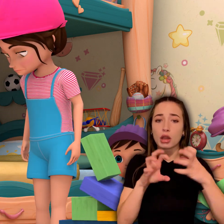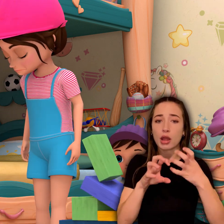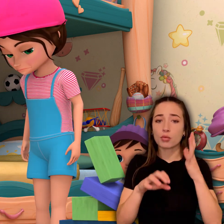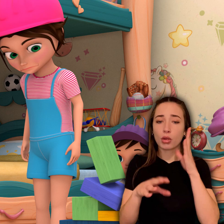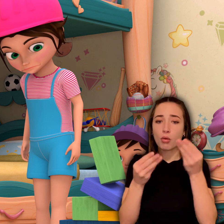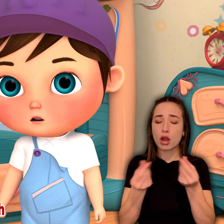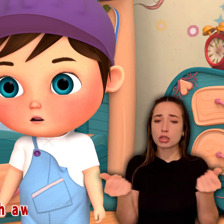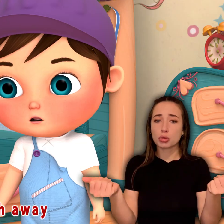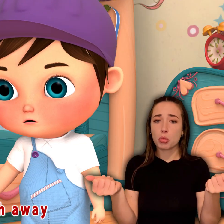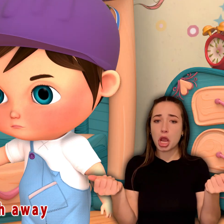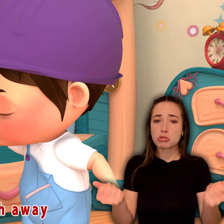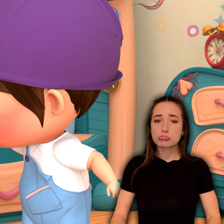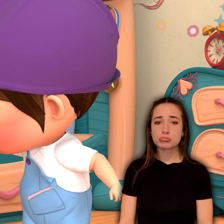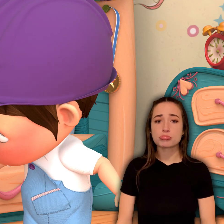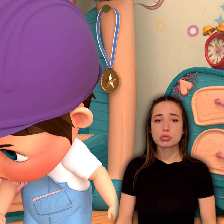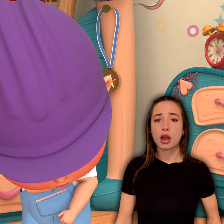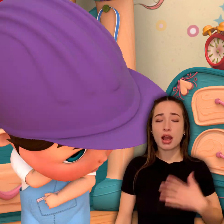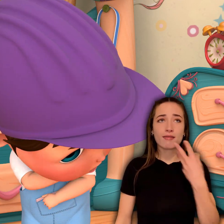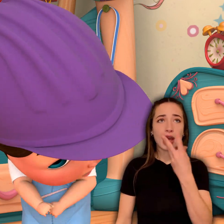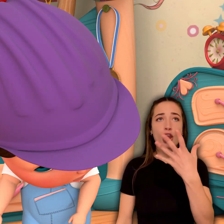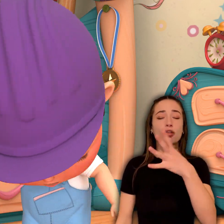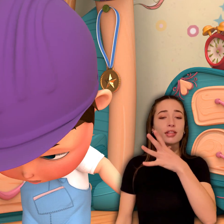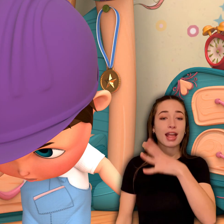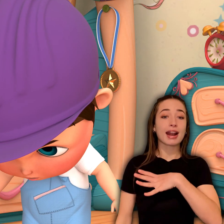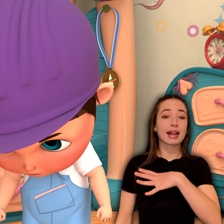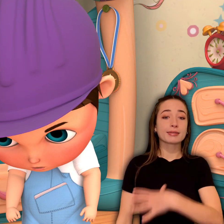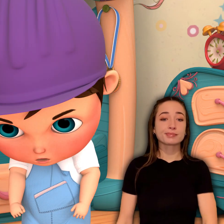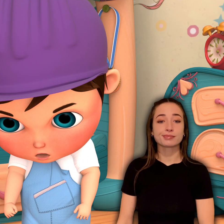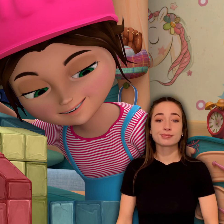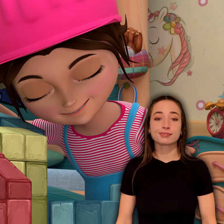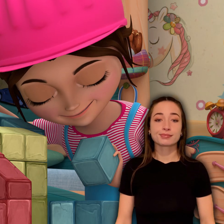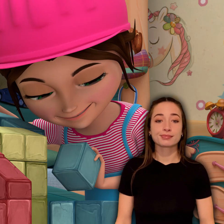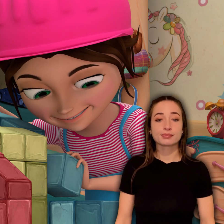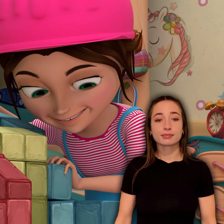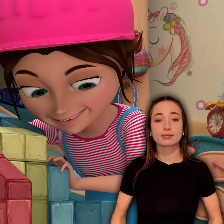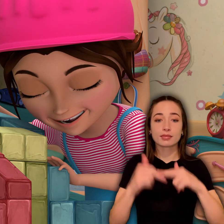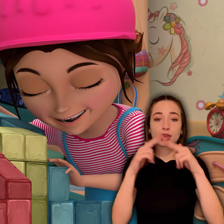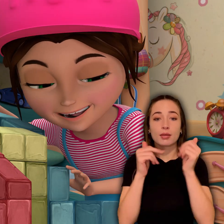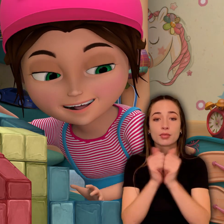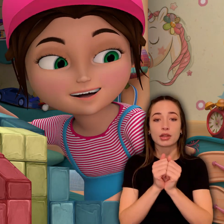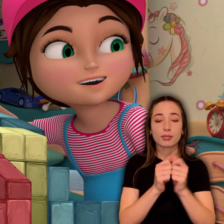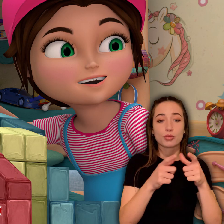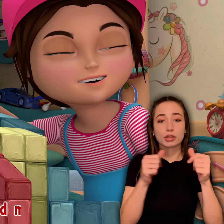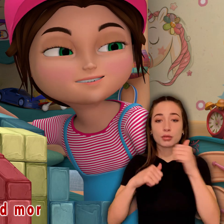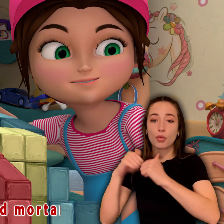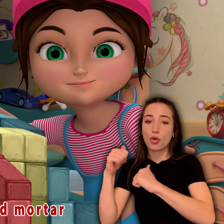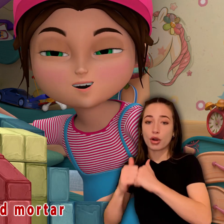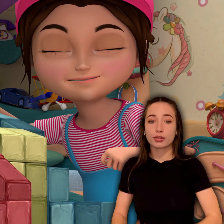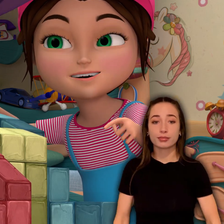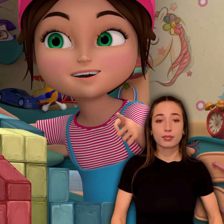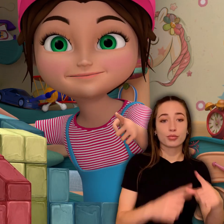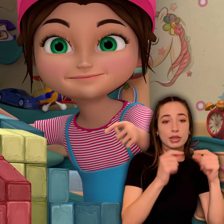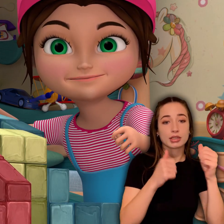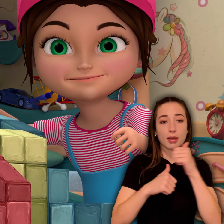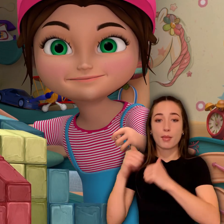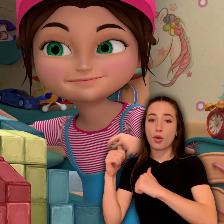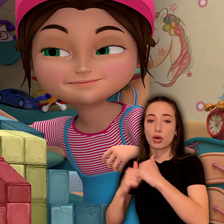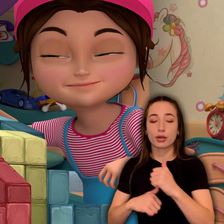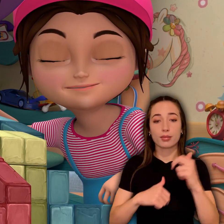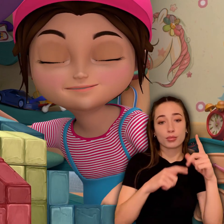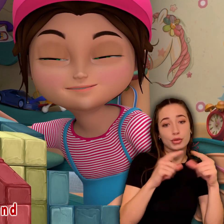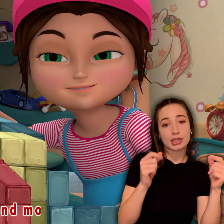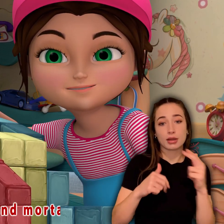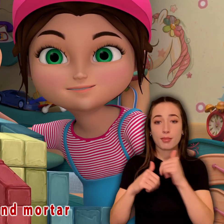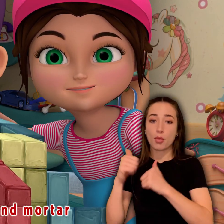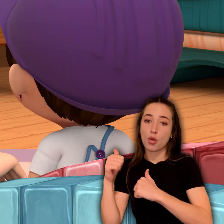wooden clay will wash away my fair lady build it up with bricks and mortar bricks